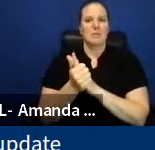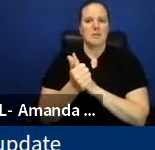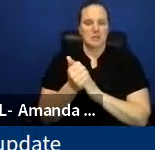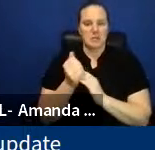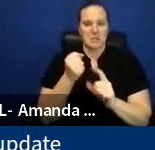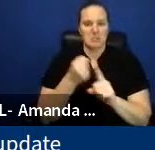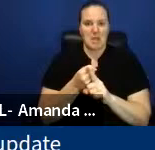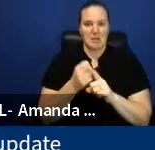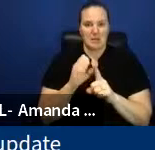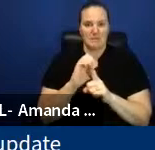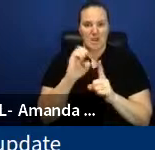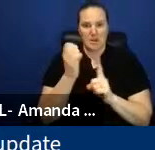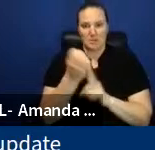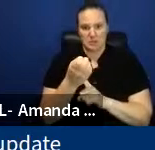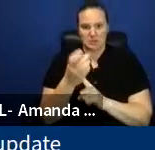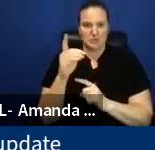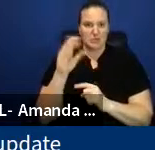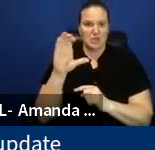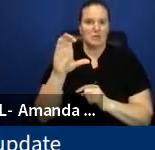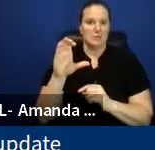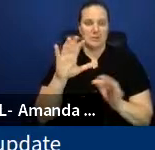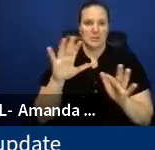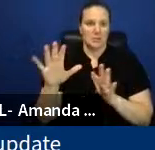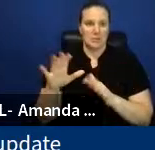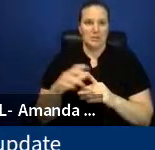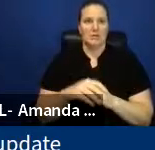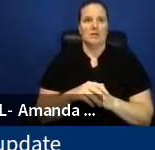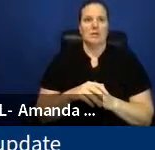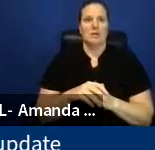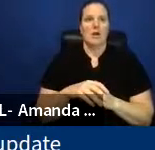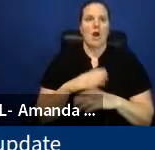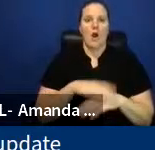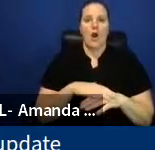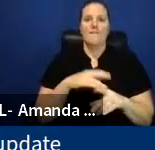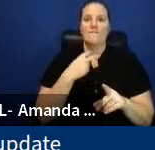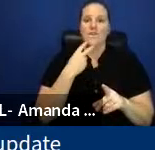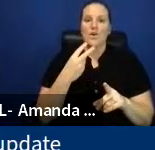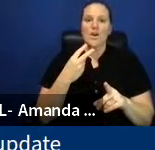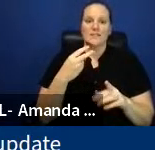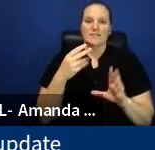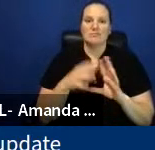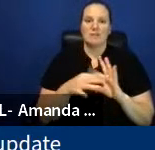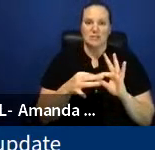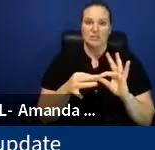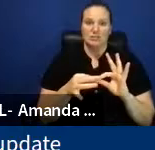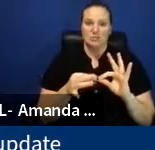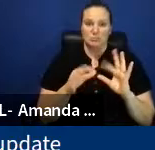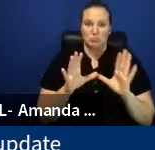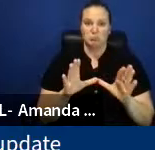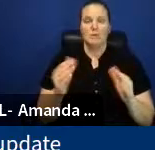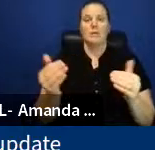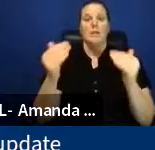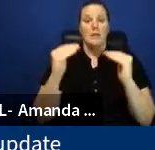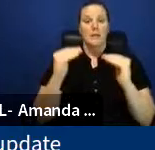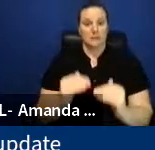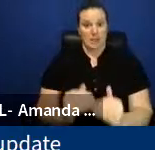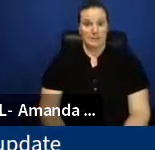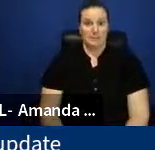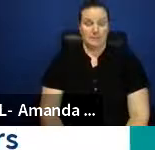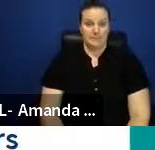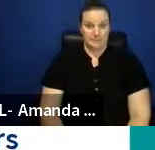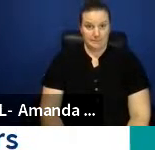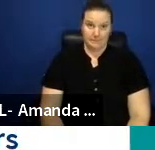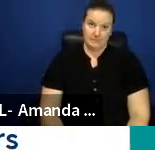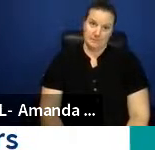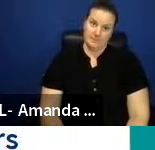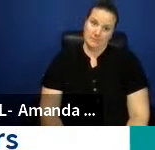impact environmental document via the voicemail line. So let's go to the next slide.